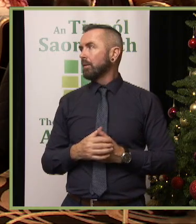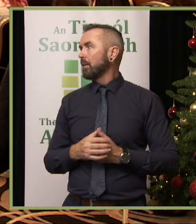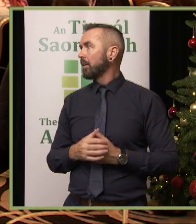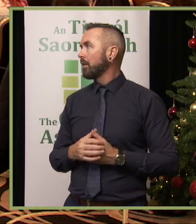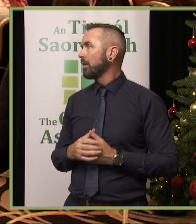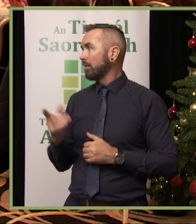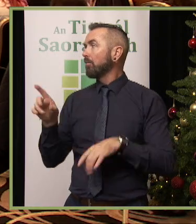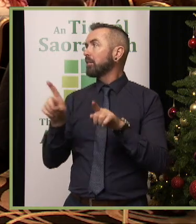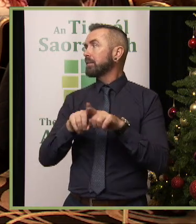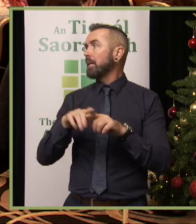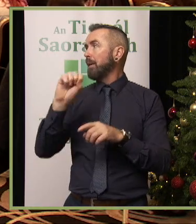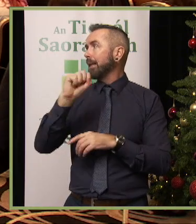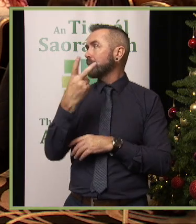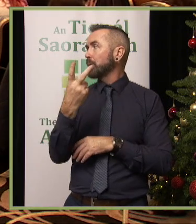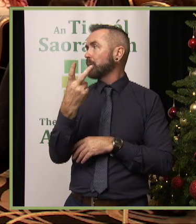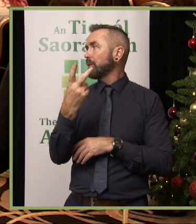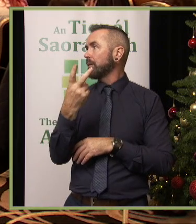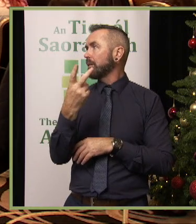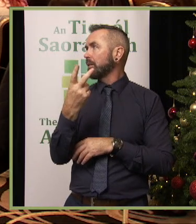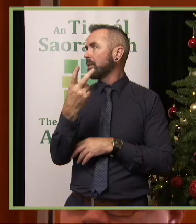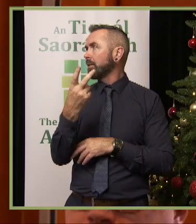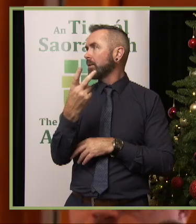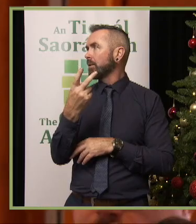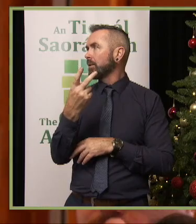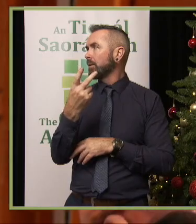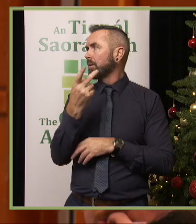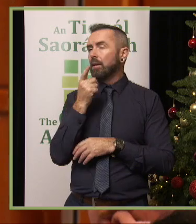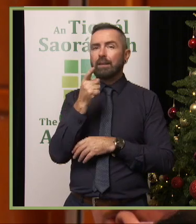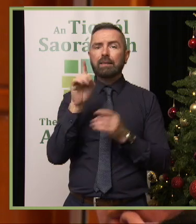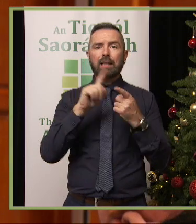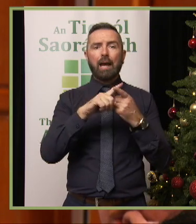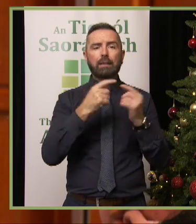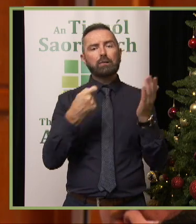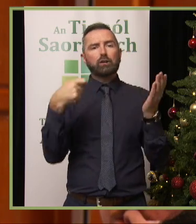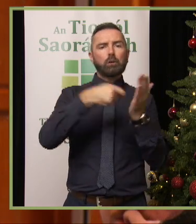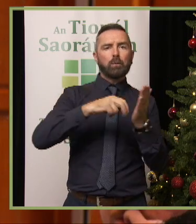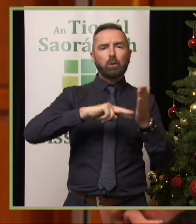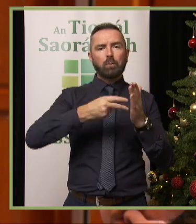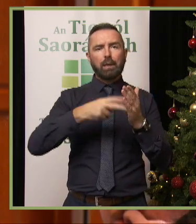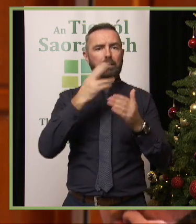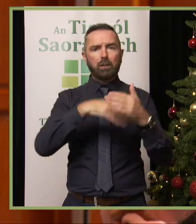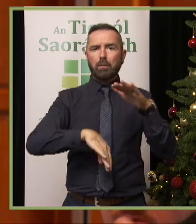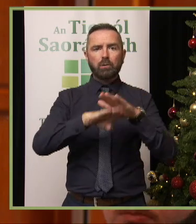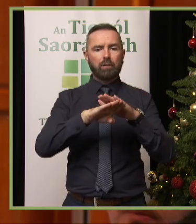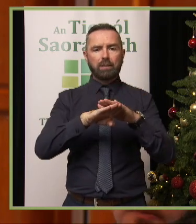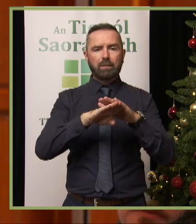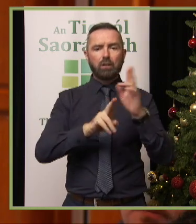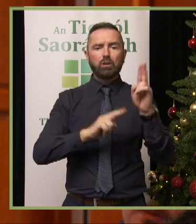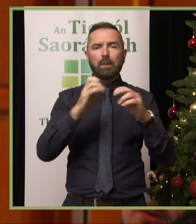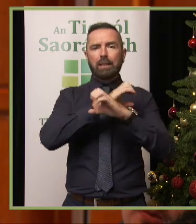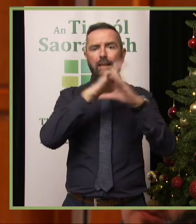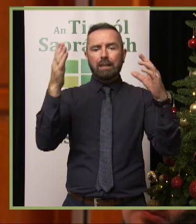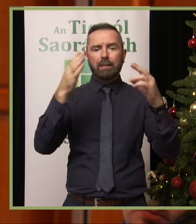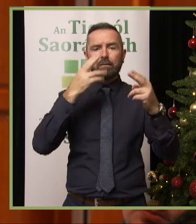Just on that one as well. Tony? This and subsequent plans must not be constrained by electoral cycles and should have clearly defined